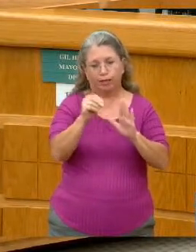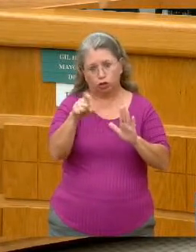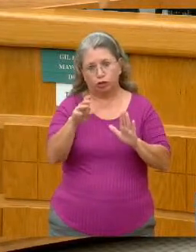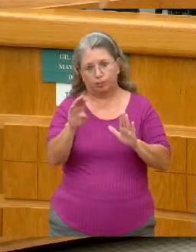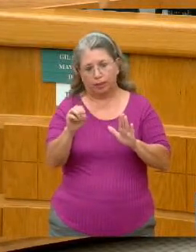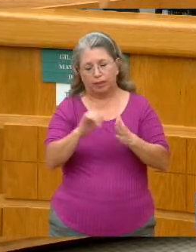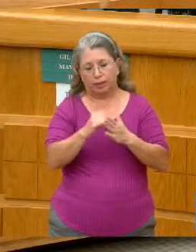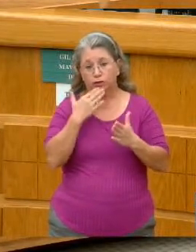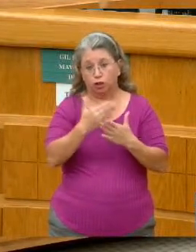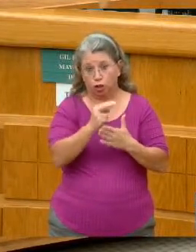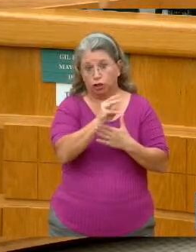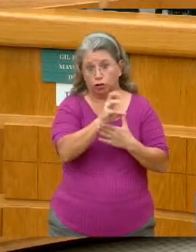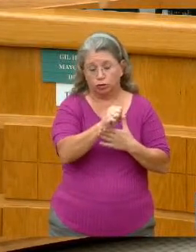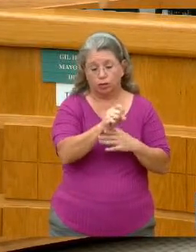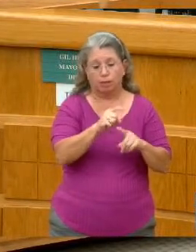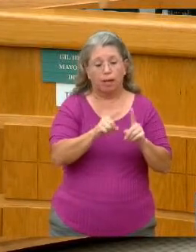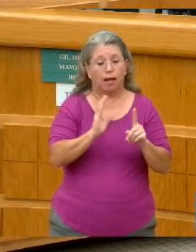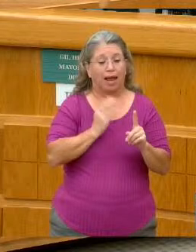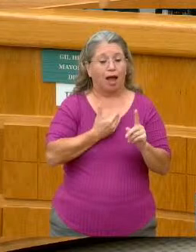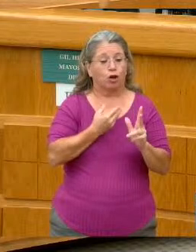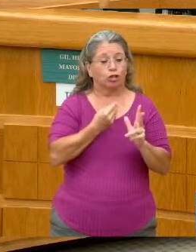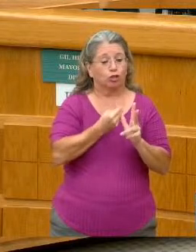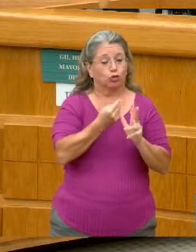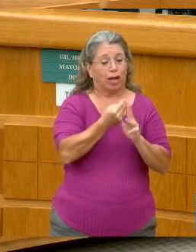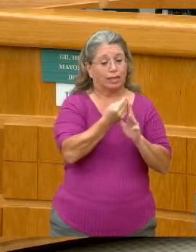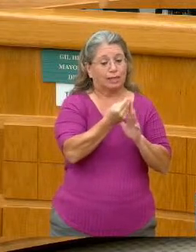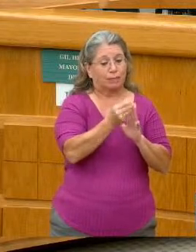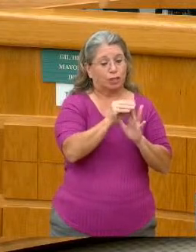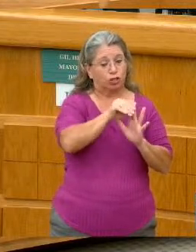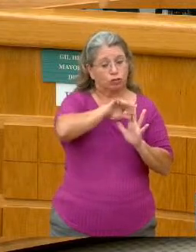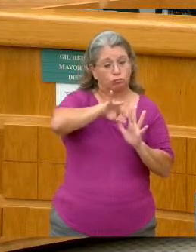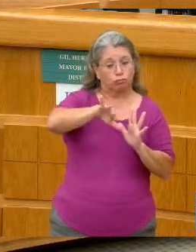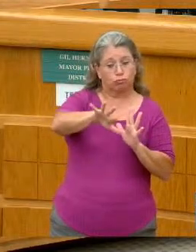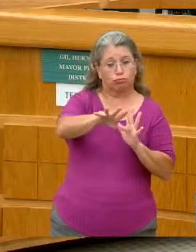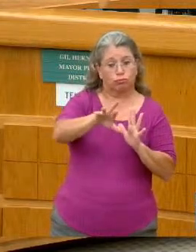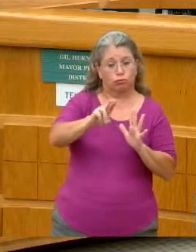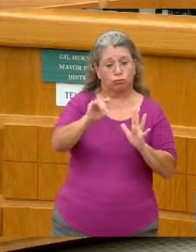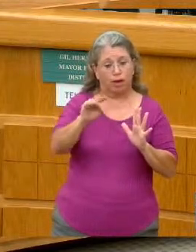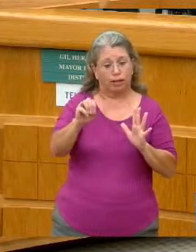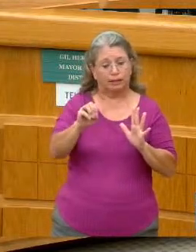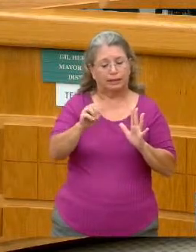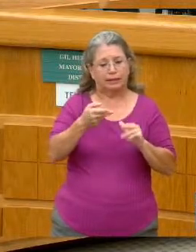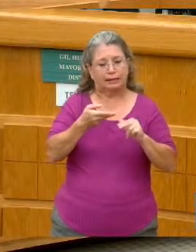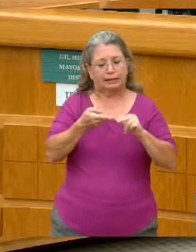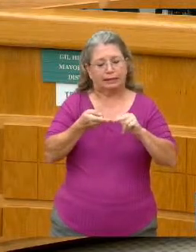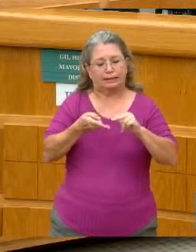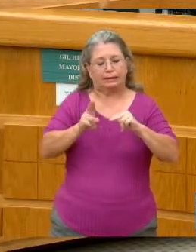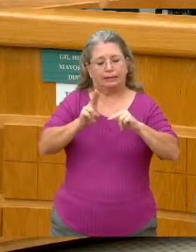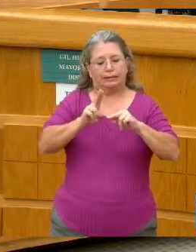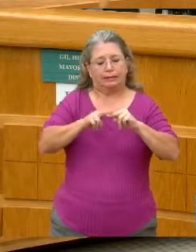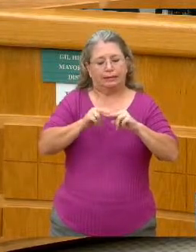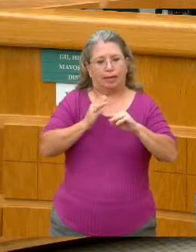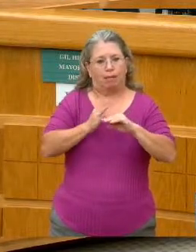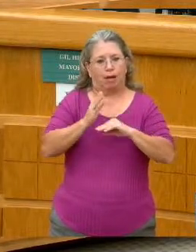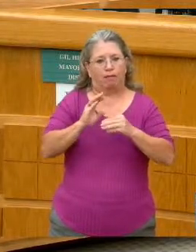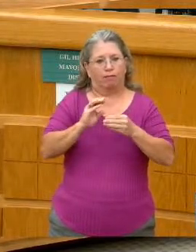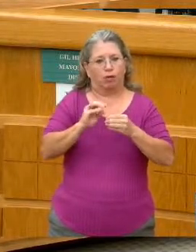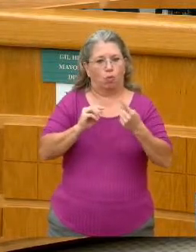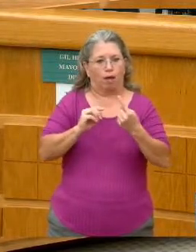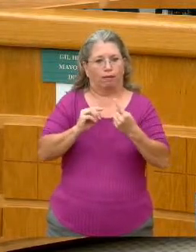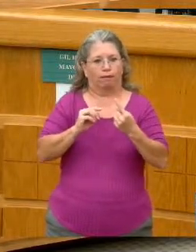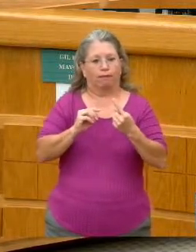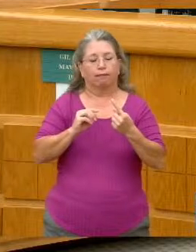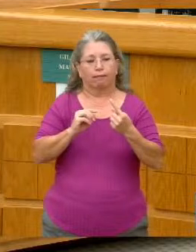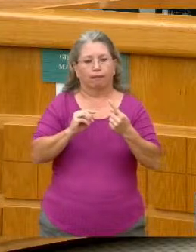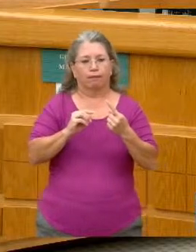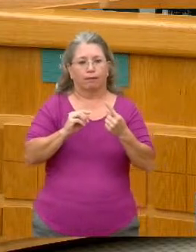that the transmission rate estimates are now creeping up above 1. These are cell phone enabled estimates. At least